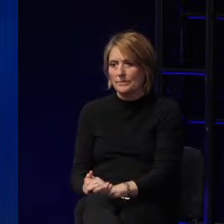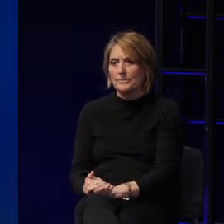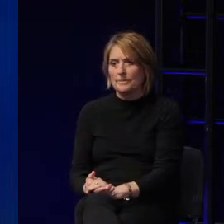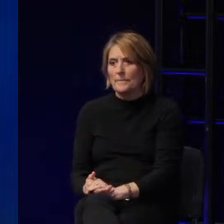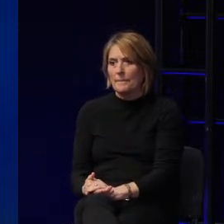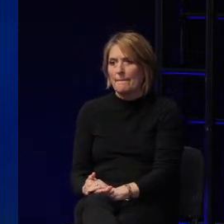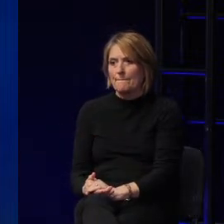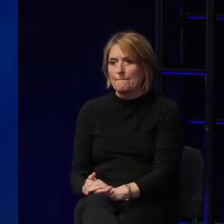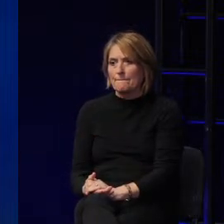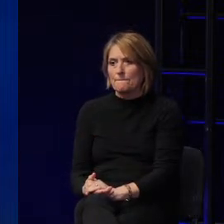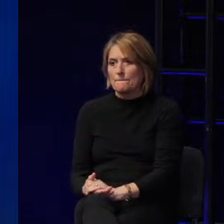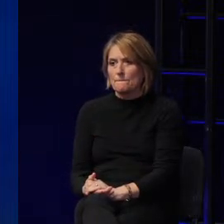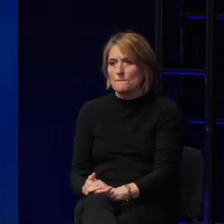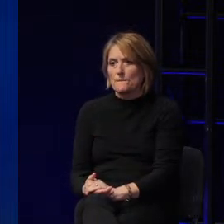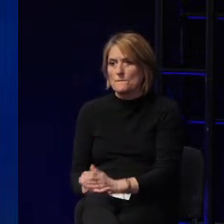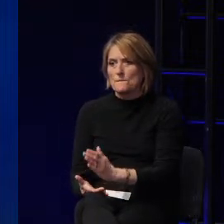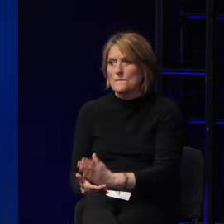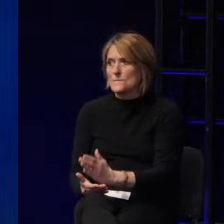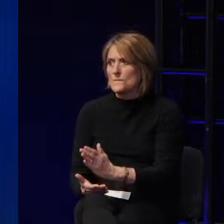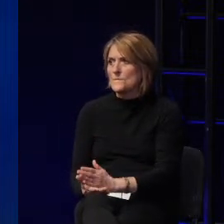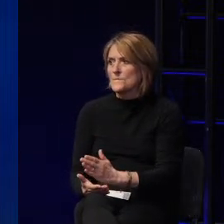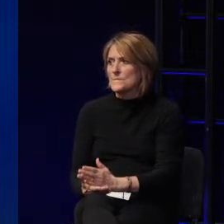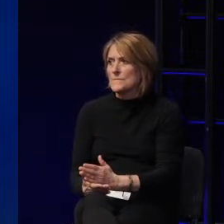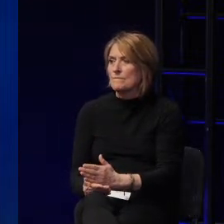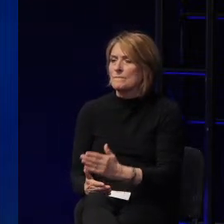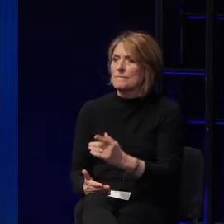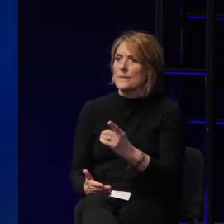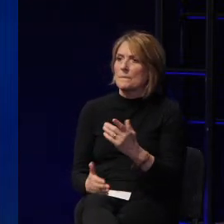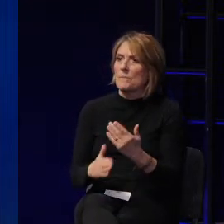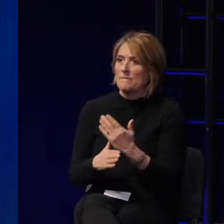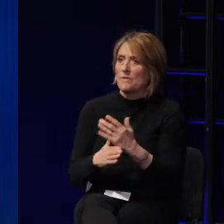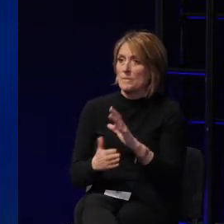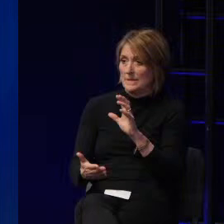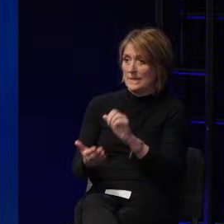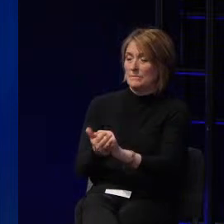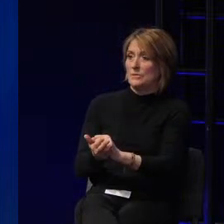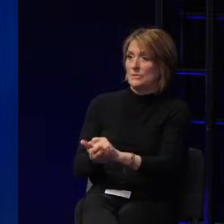the performance. So it's really all about capturing. And if